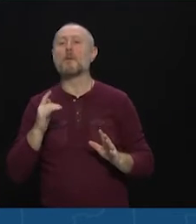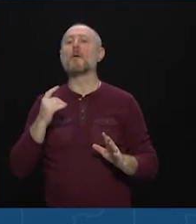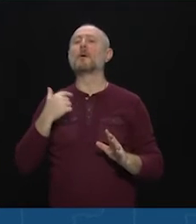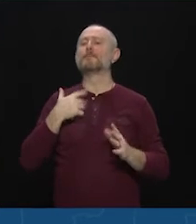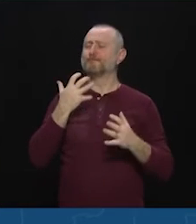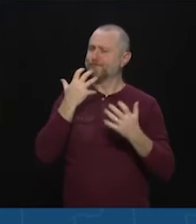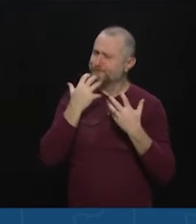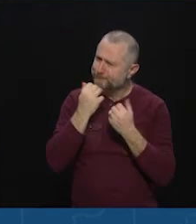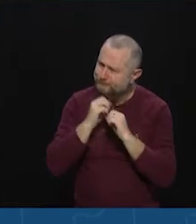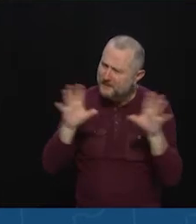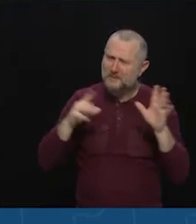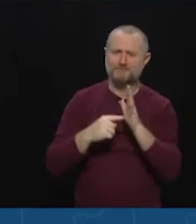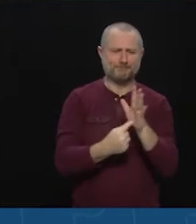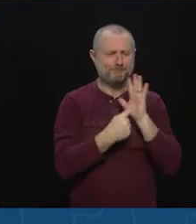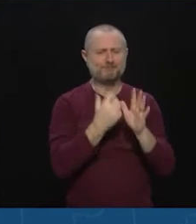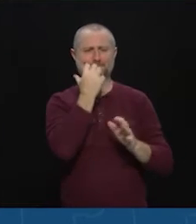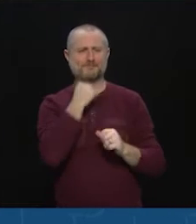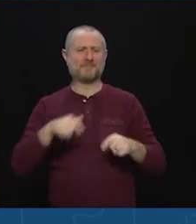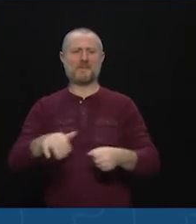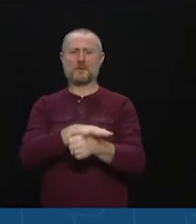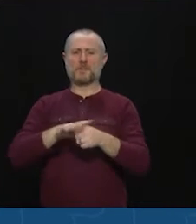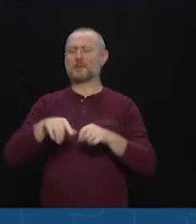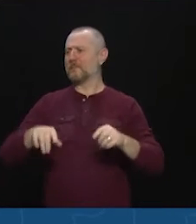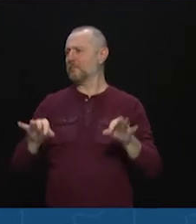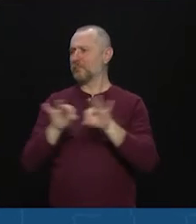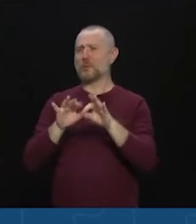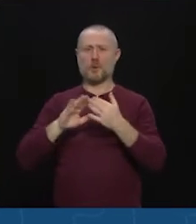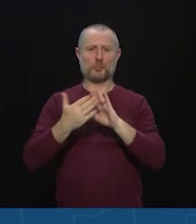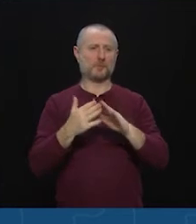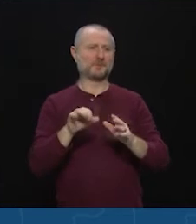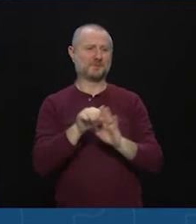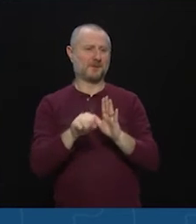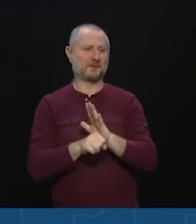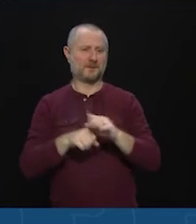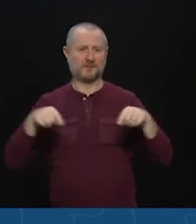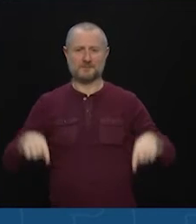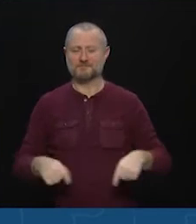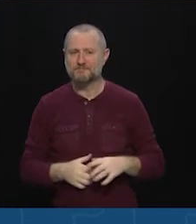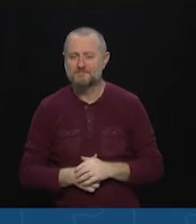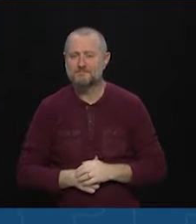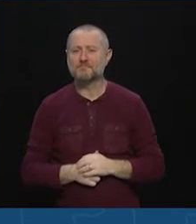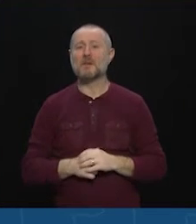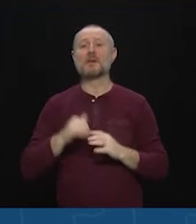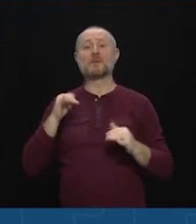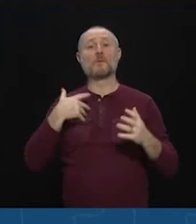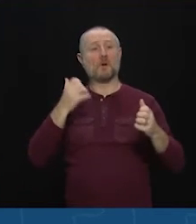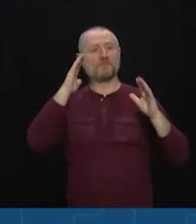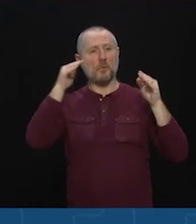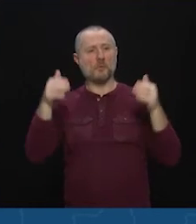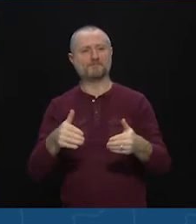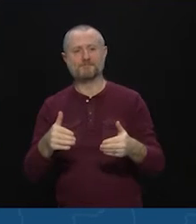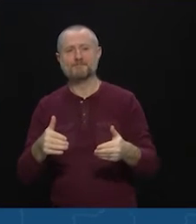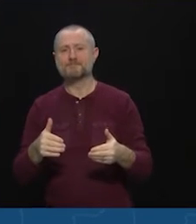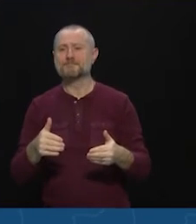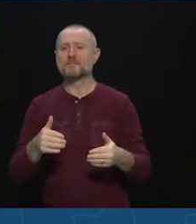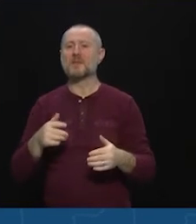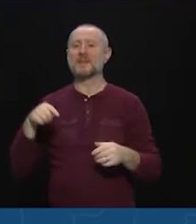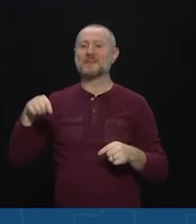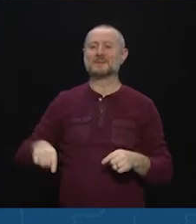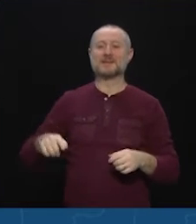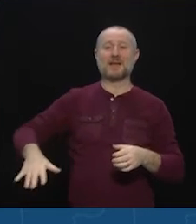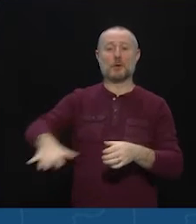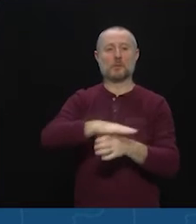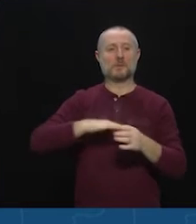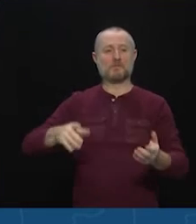important part of our state. So what we want to talk about is how we're going to focus on money for this area. And we've talked about I-81 for a